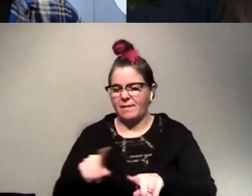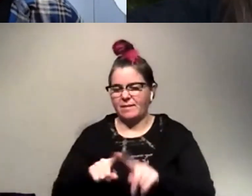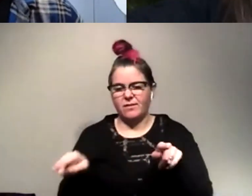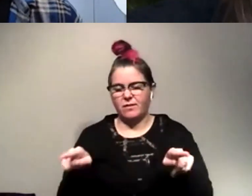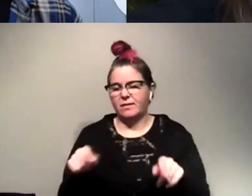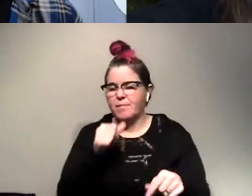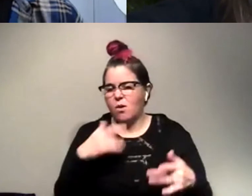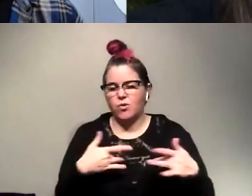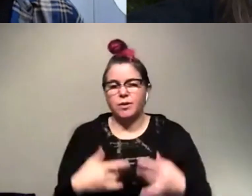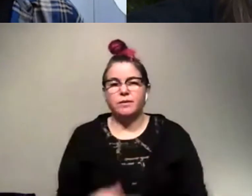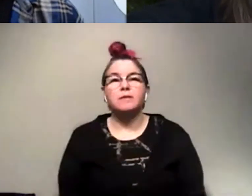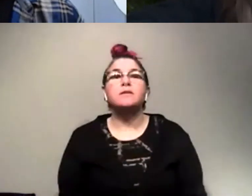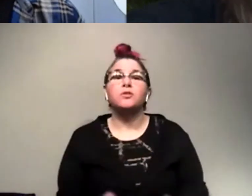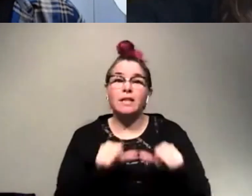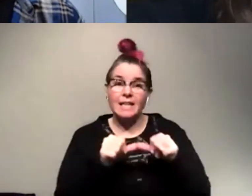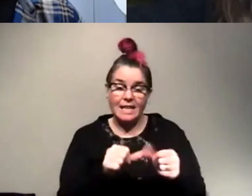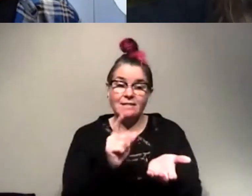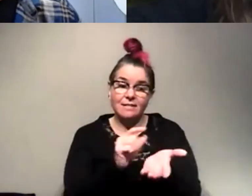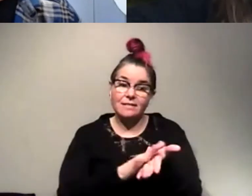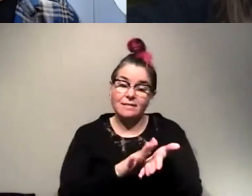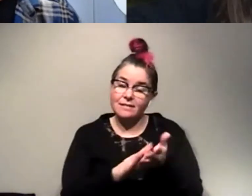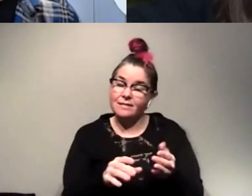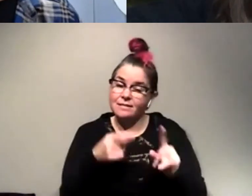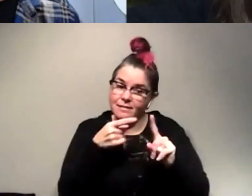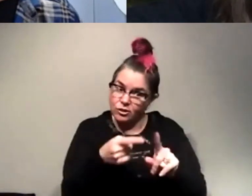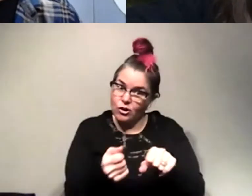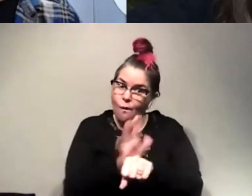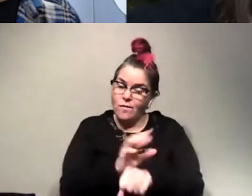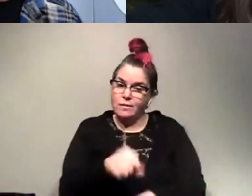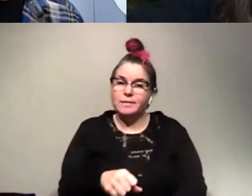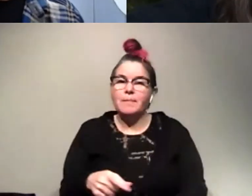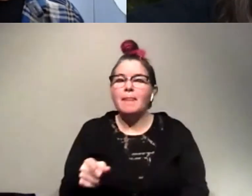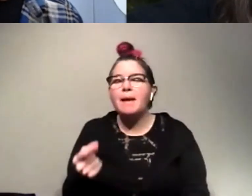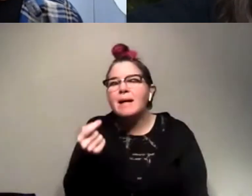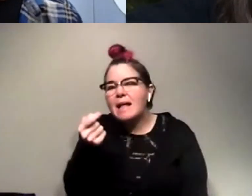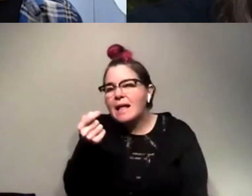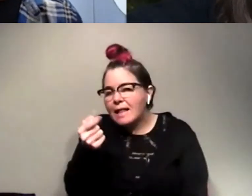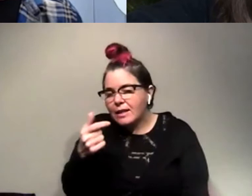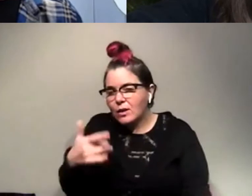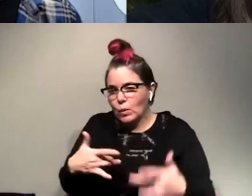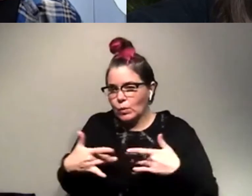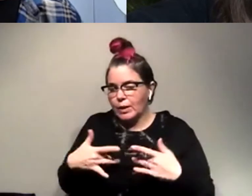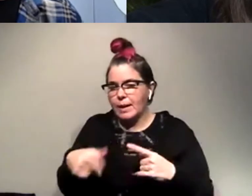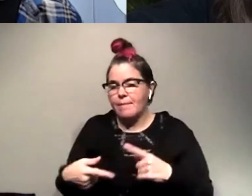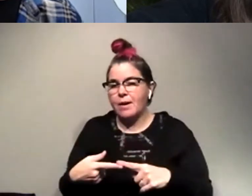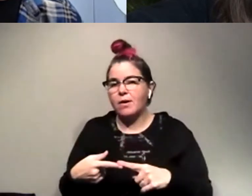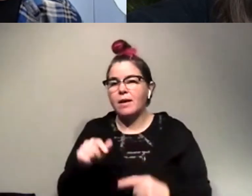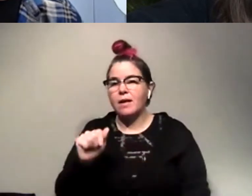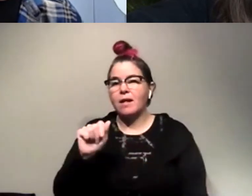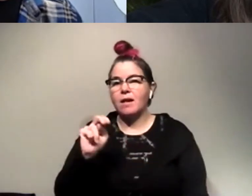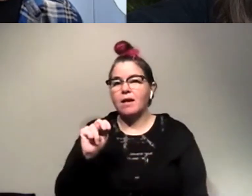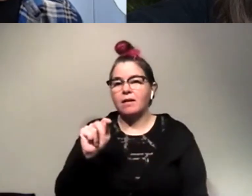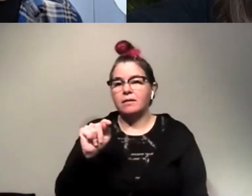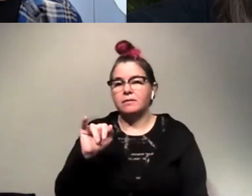should keep sanitizing our hands, particularly during a pandemic. I am a little worried. I'm a little worried about antibiotics